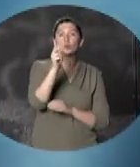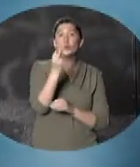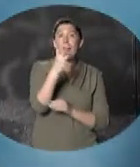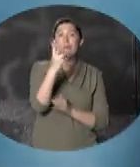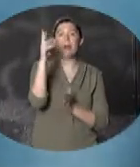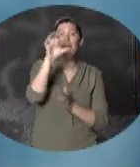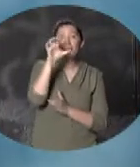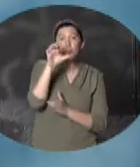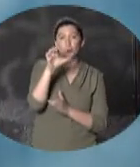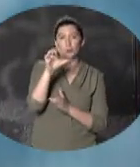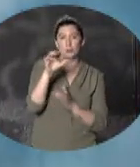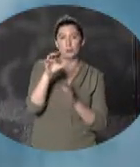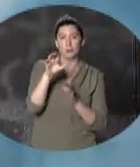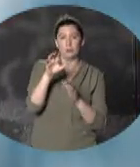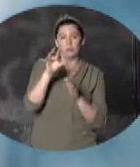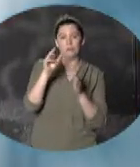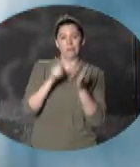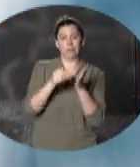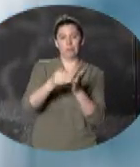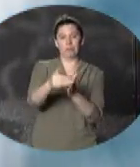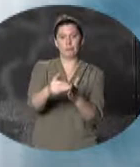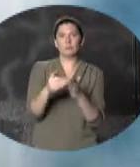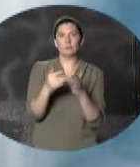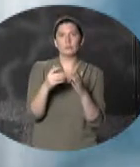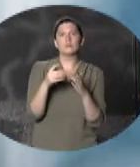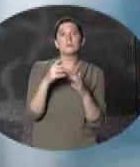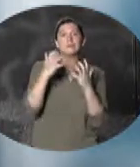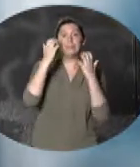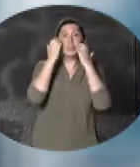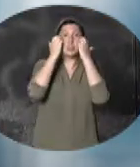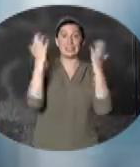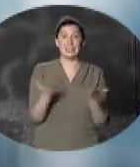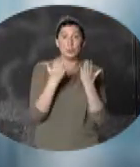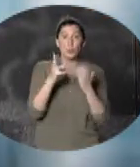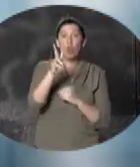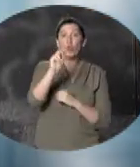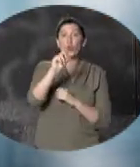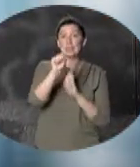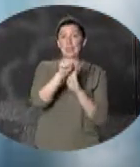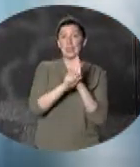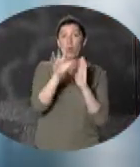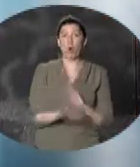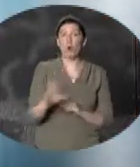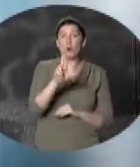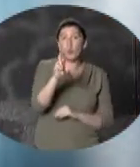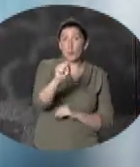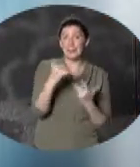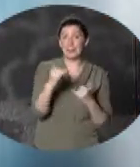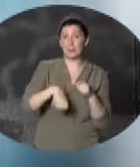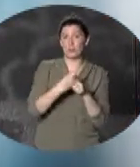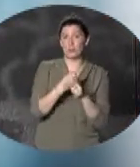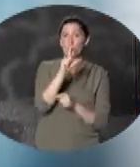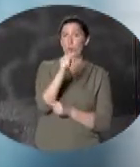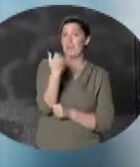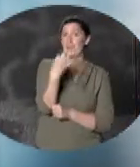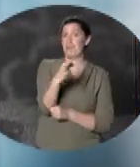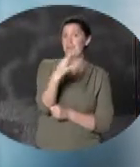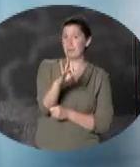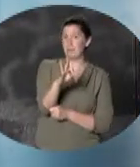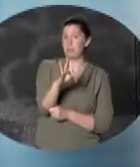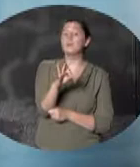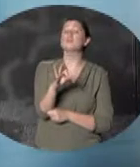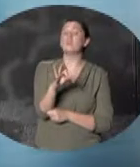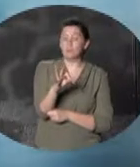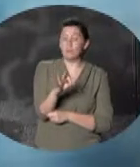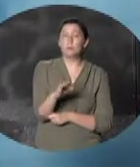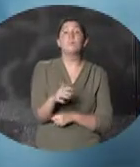of measles here in the United States. It's in 30 states throughout the United States already this year in 2019. And we